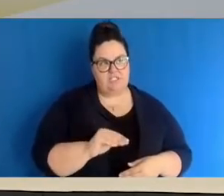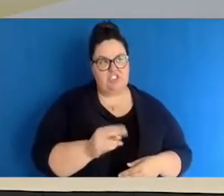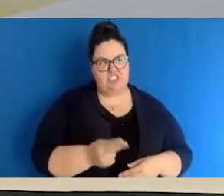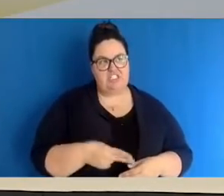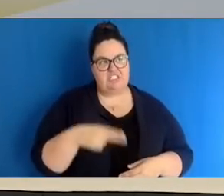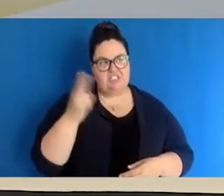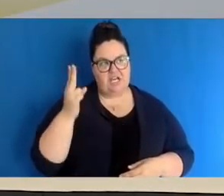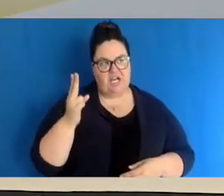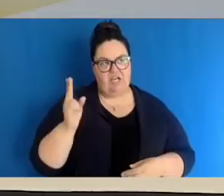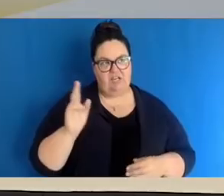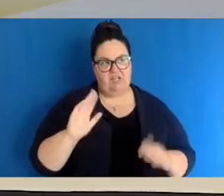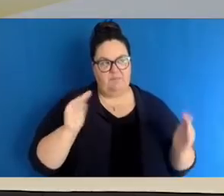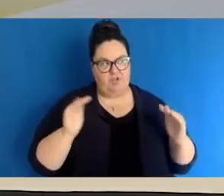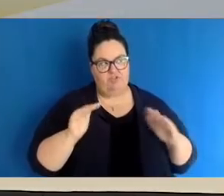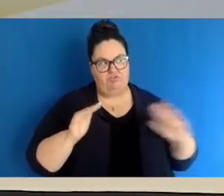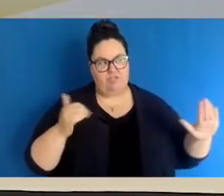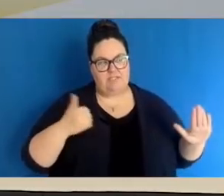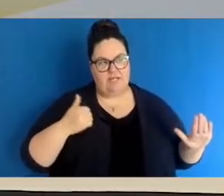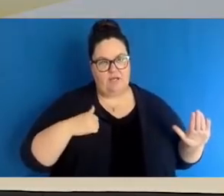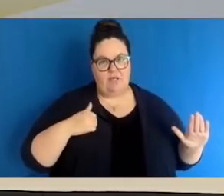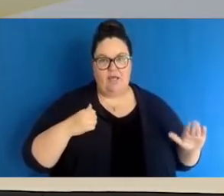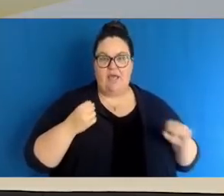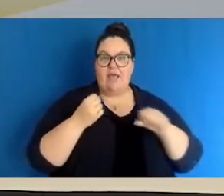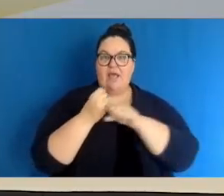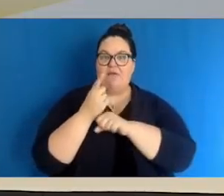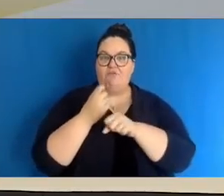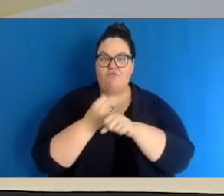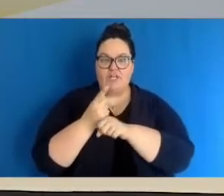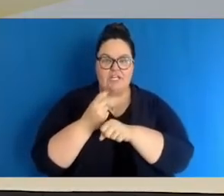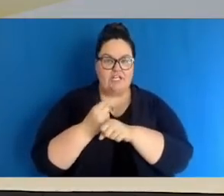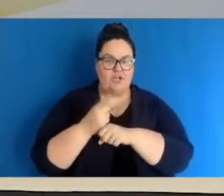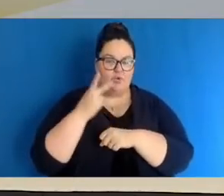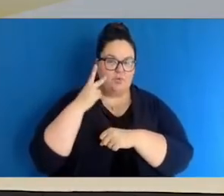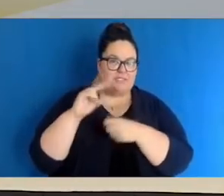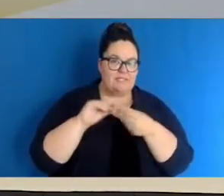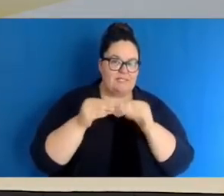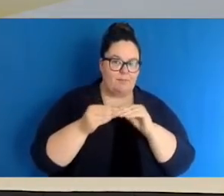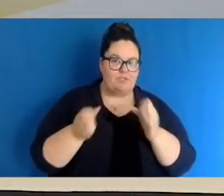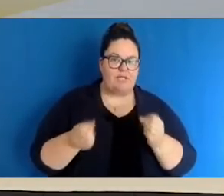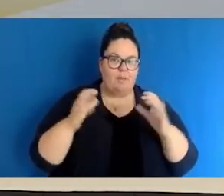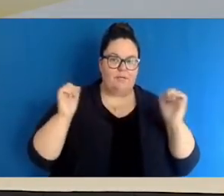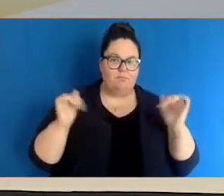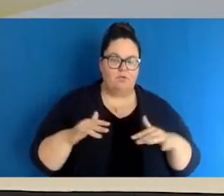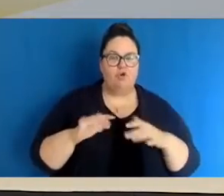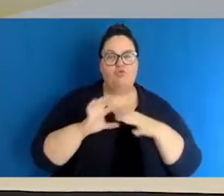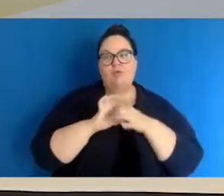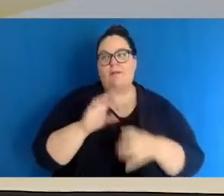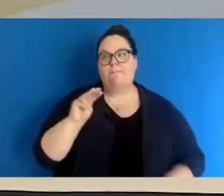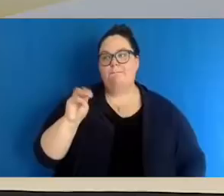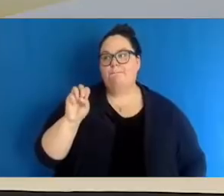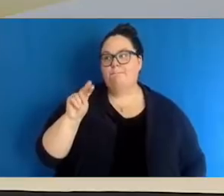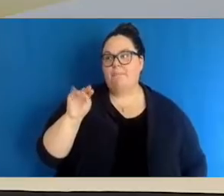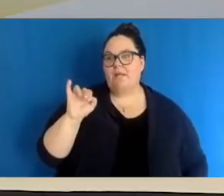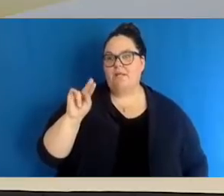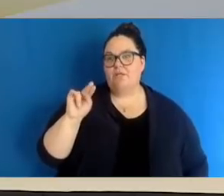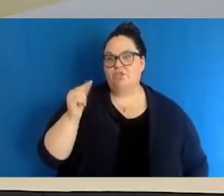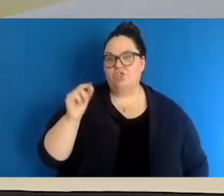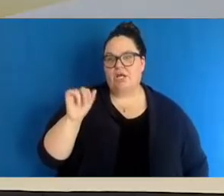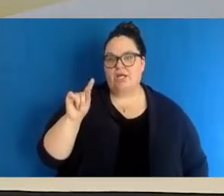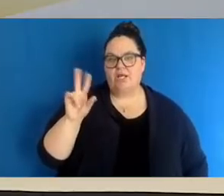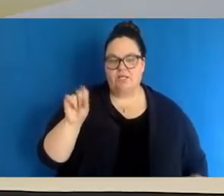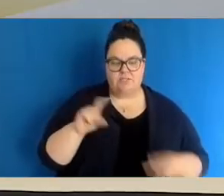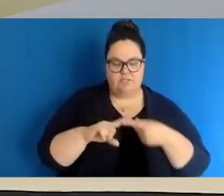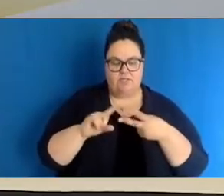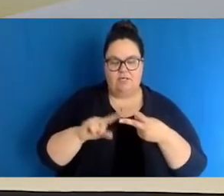in the country. We look at our rates every single year, and they are provided to the schools in terms of their meningitis vaccine uptake in schools, their tetanus